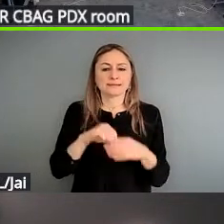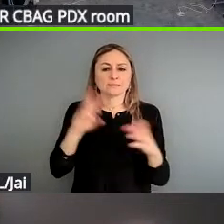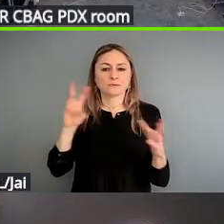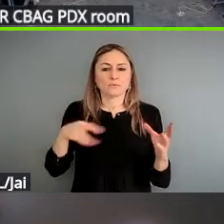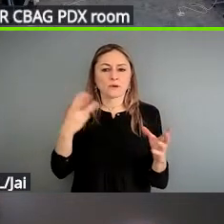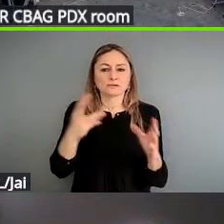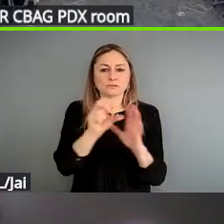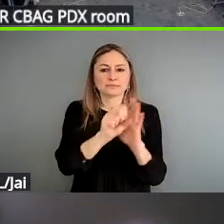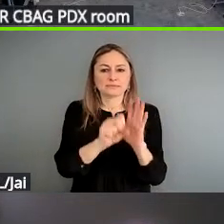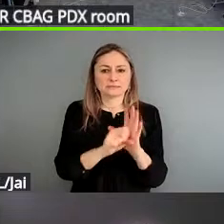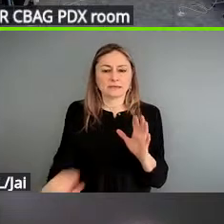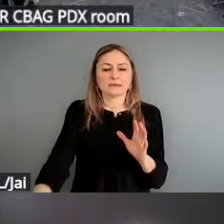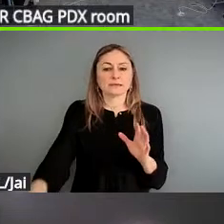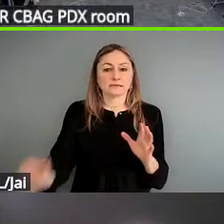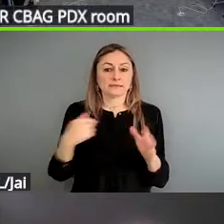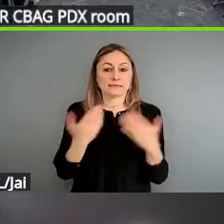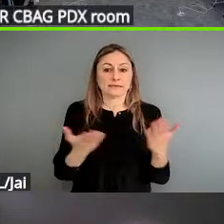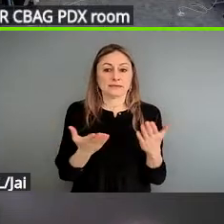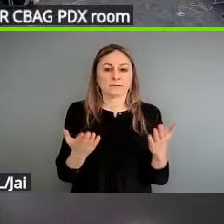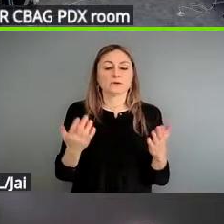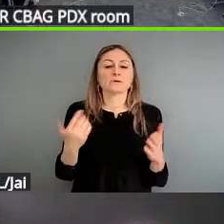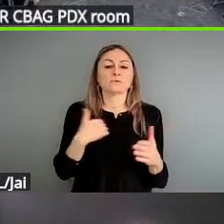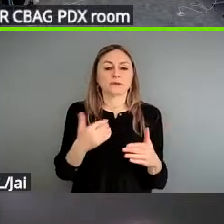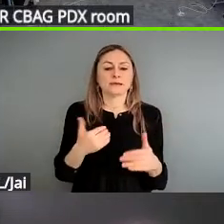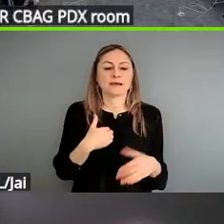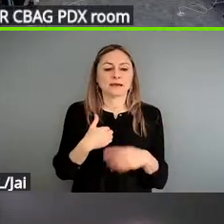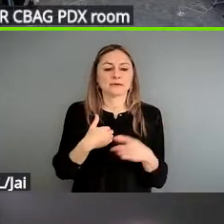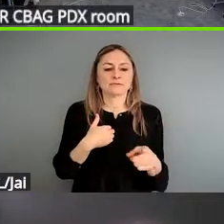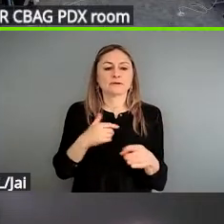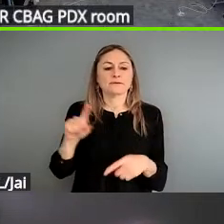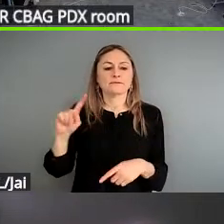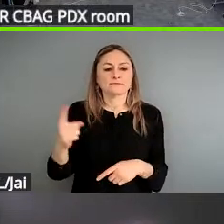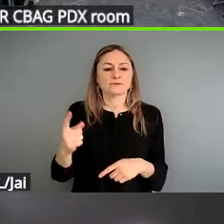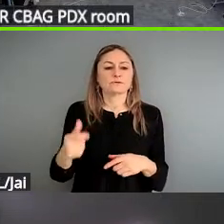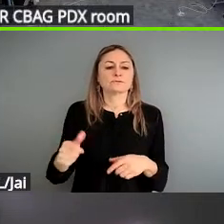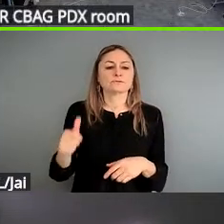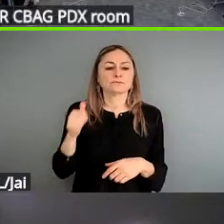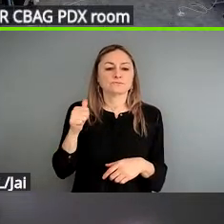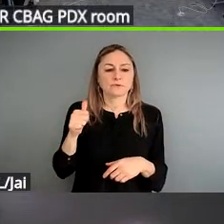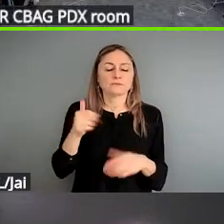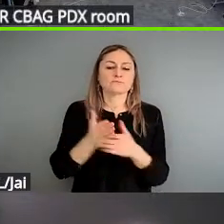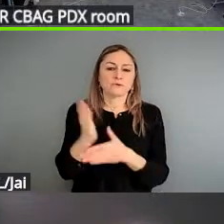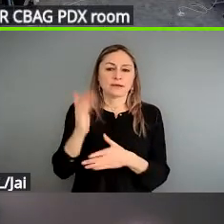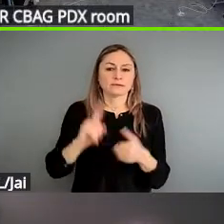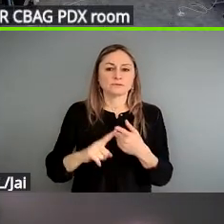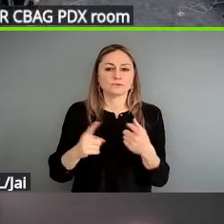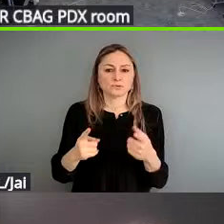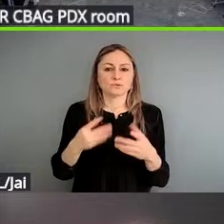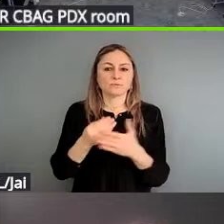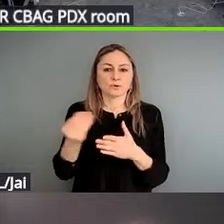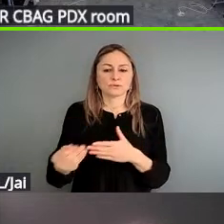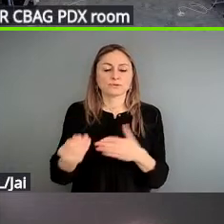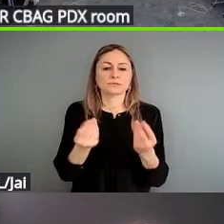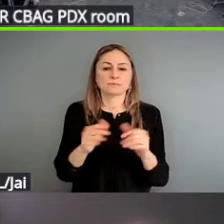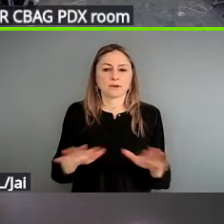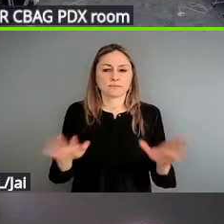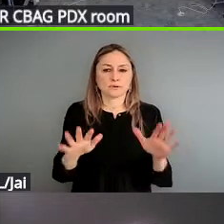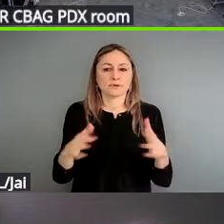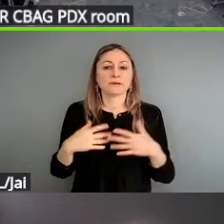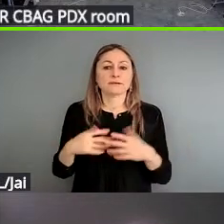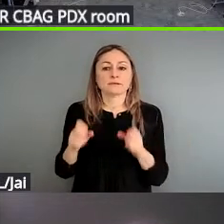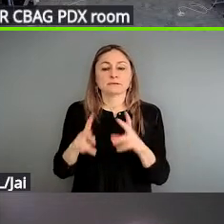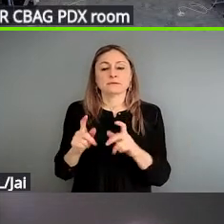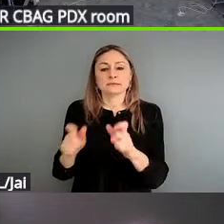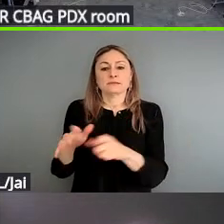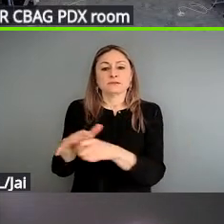State, abutters have first right of refusal to purchase a property. We have the opportunity to give the jurisdiction in